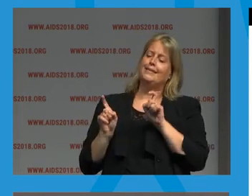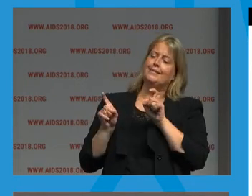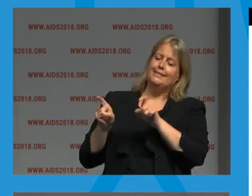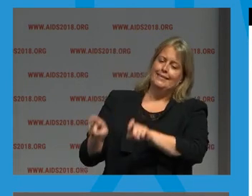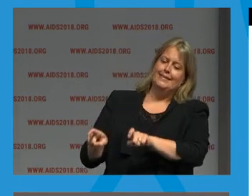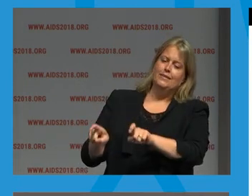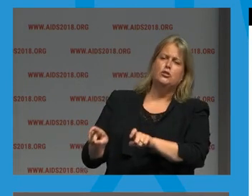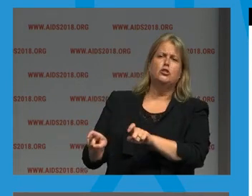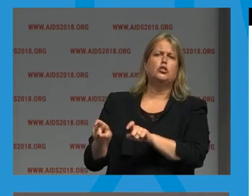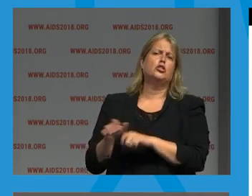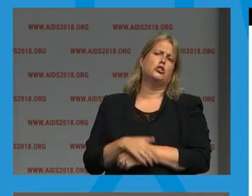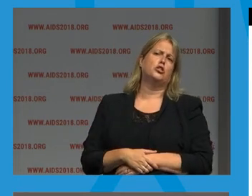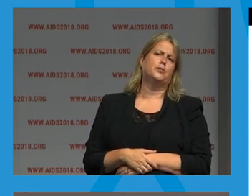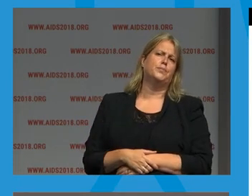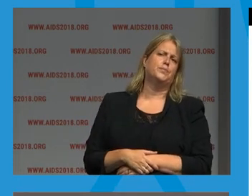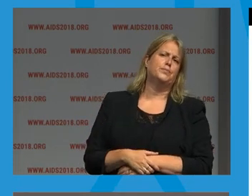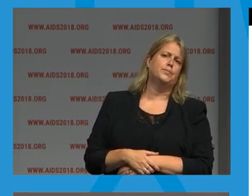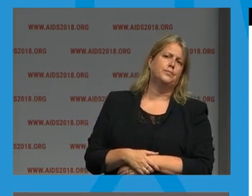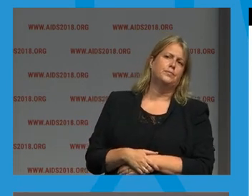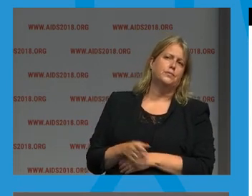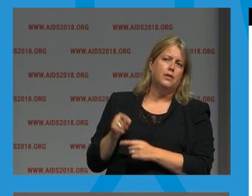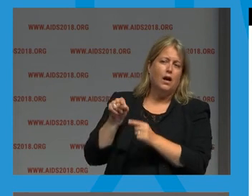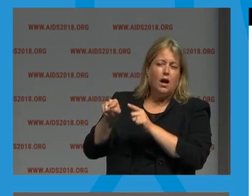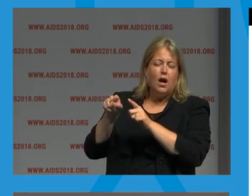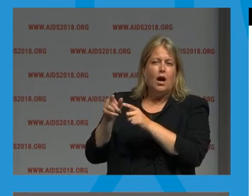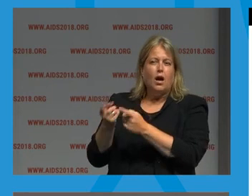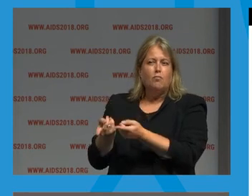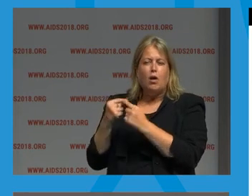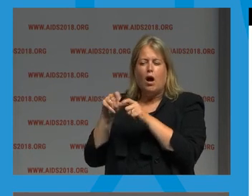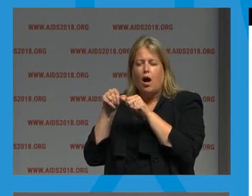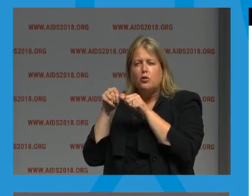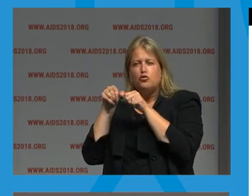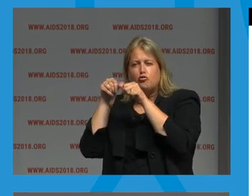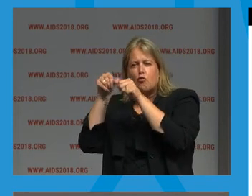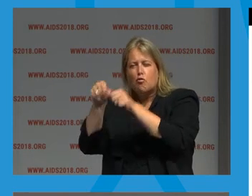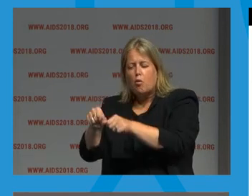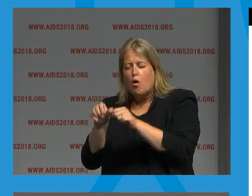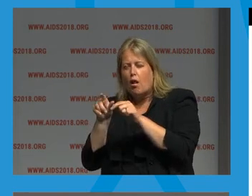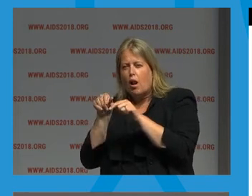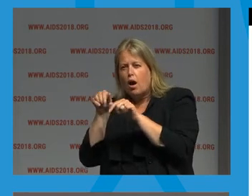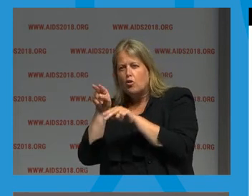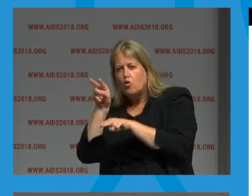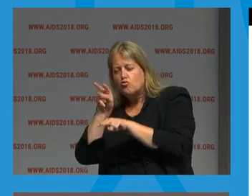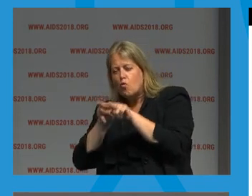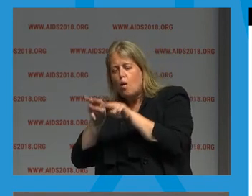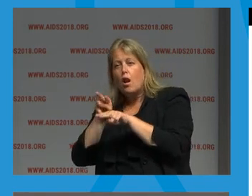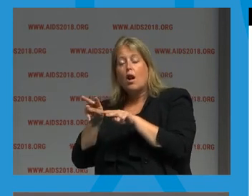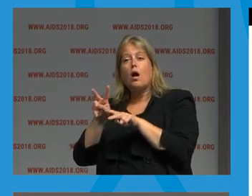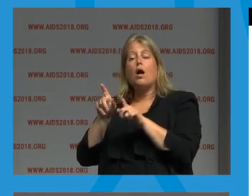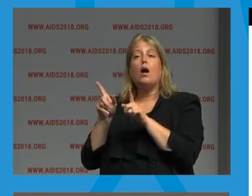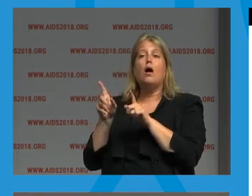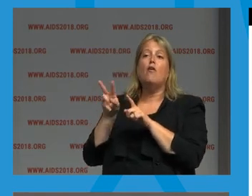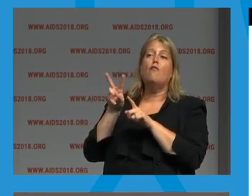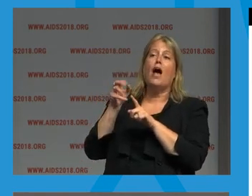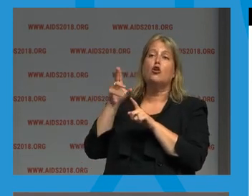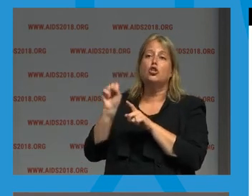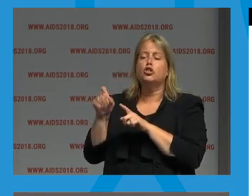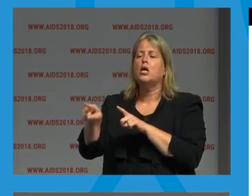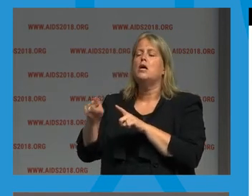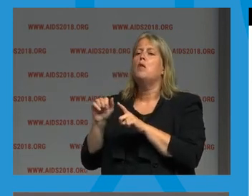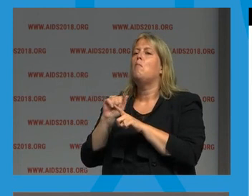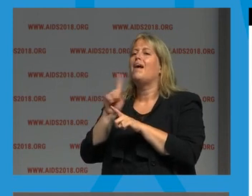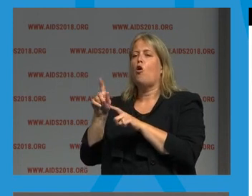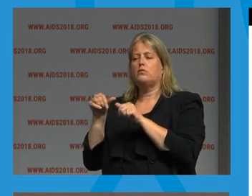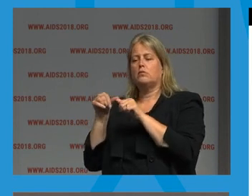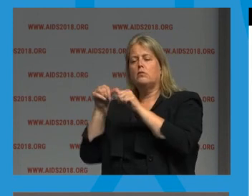a response that would be durable in its control of virus, that would not have to be continually